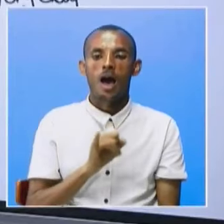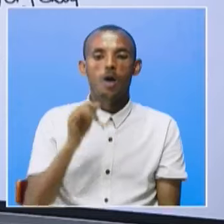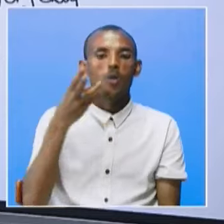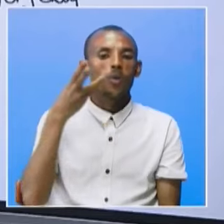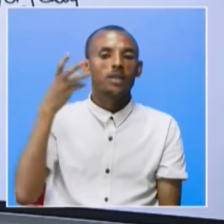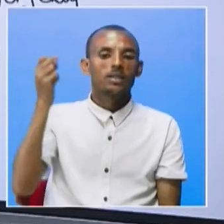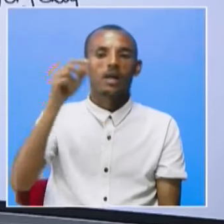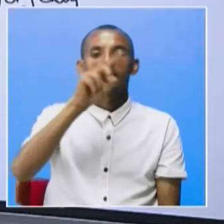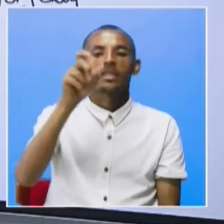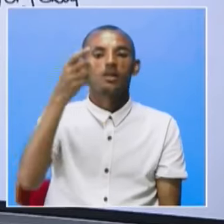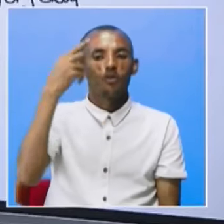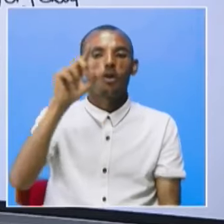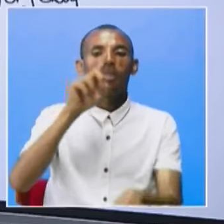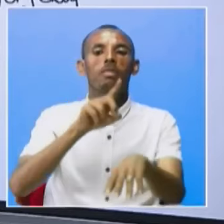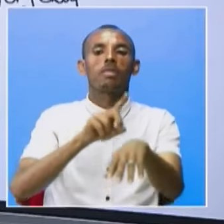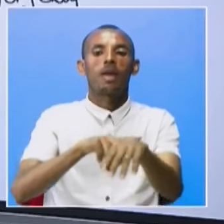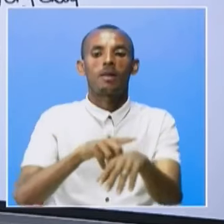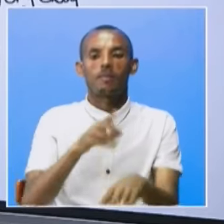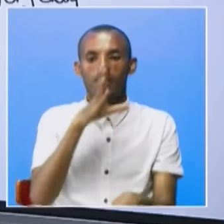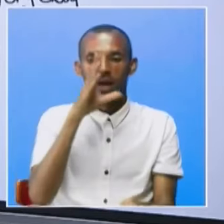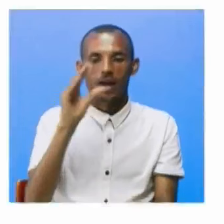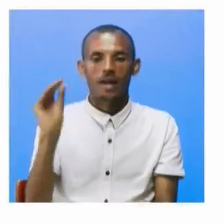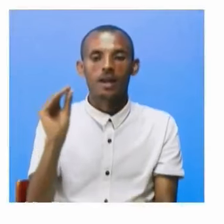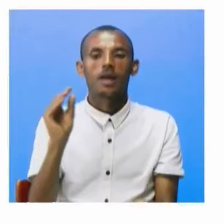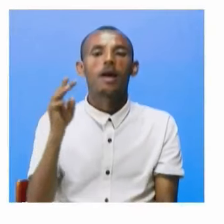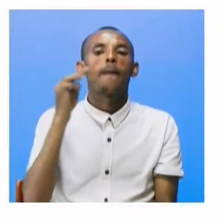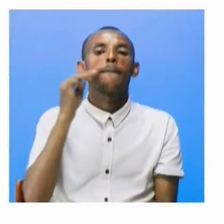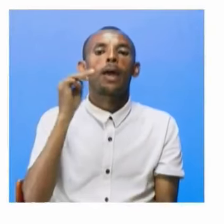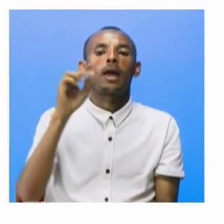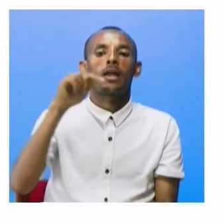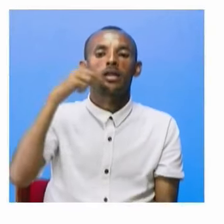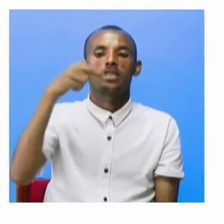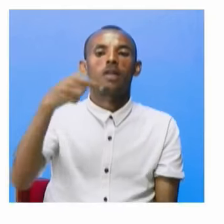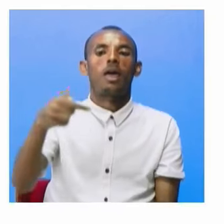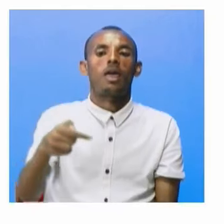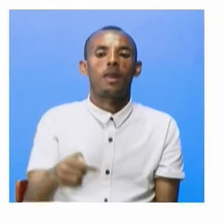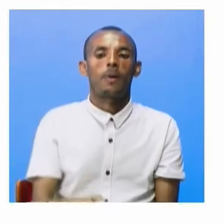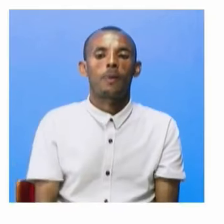time. Yes? And Mary said,